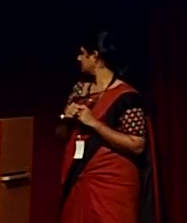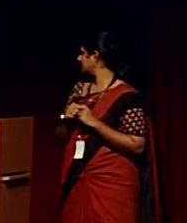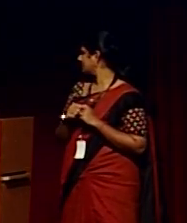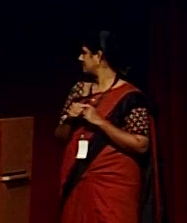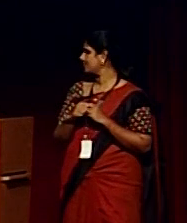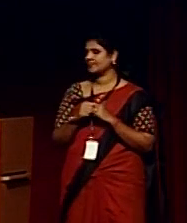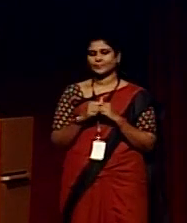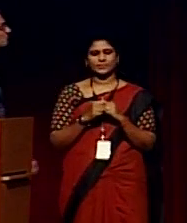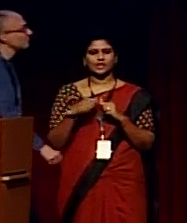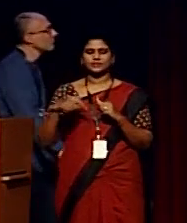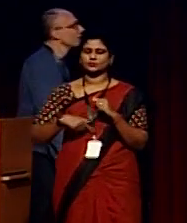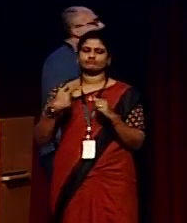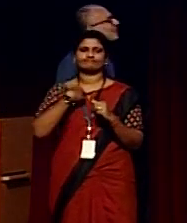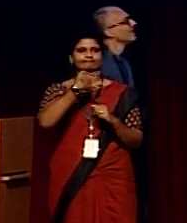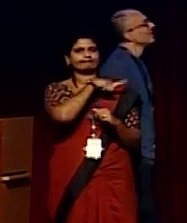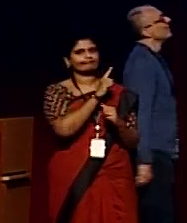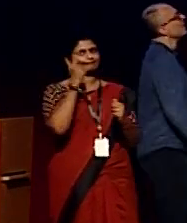So that's the aim of my work.